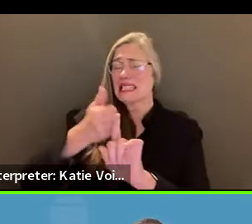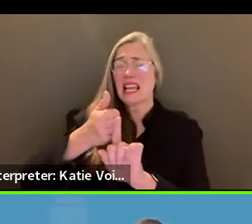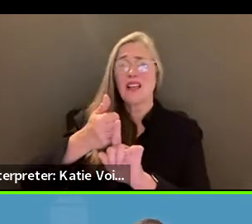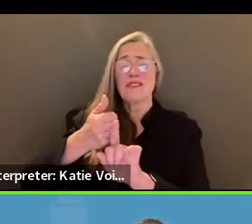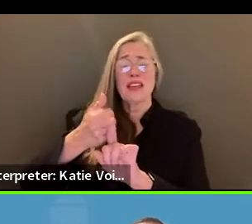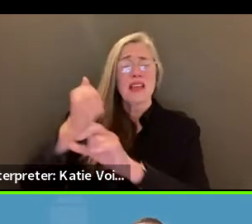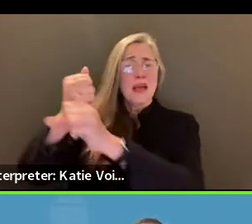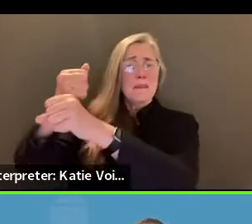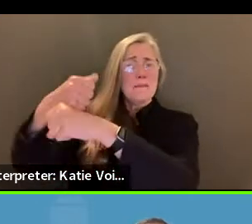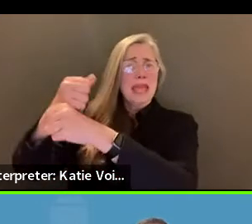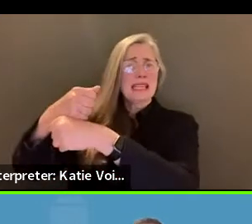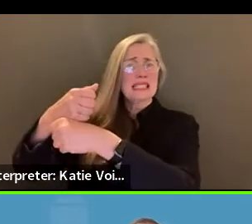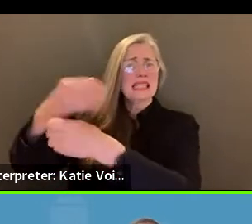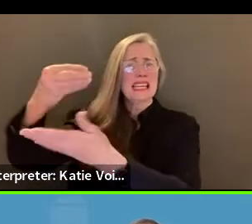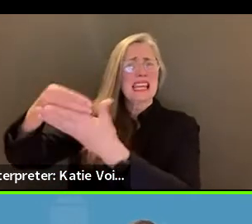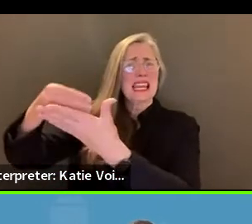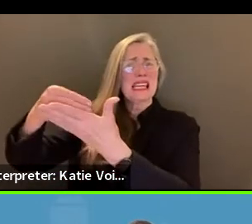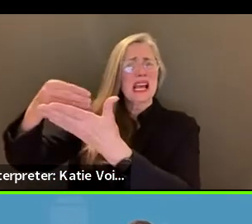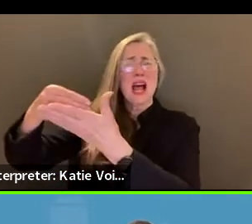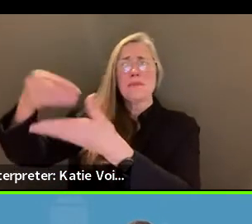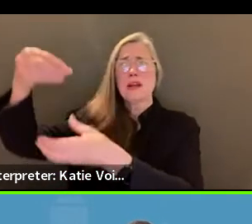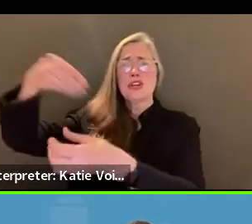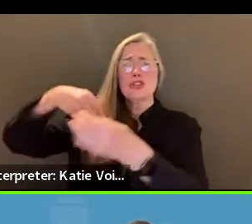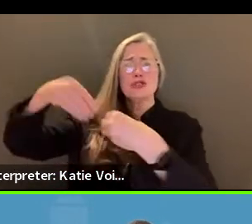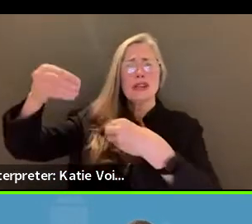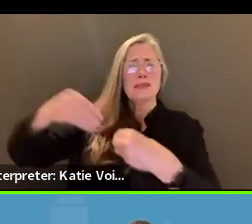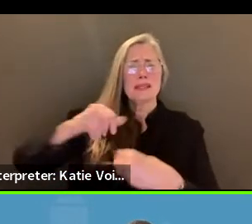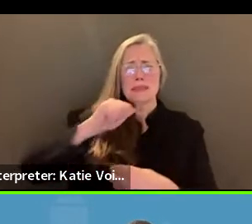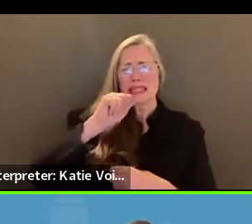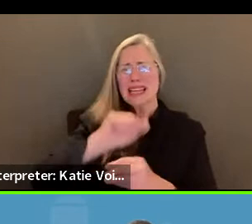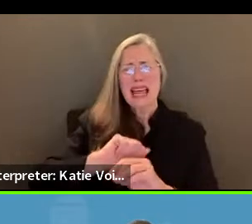and they're never really clear for community funded districts.